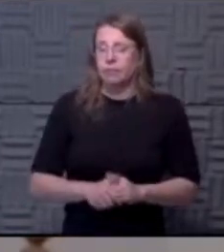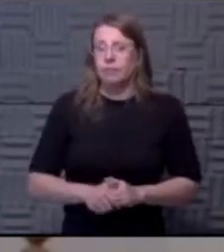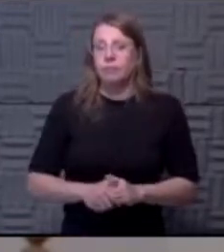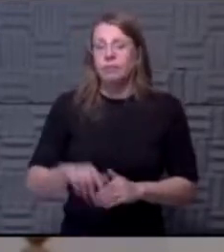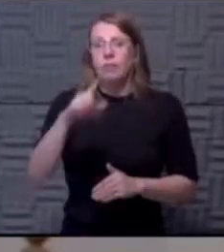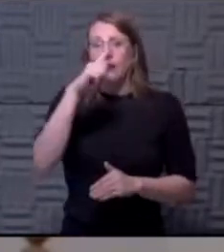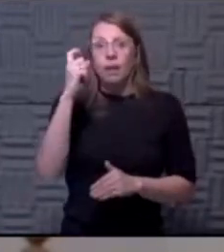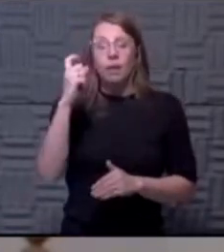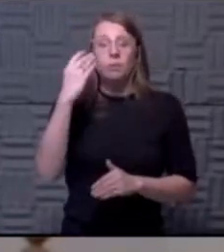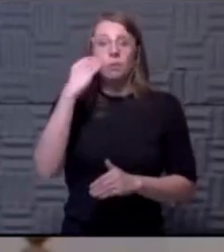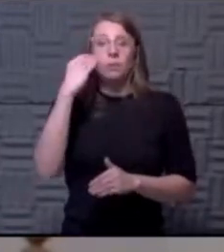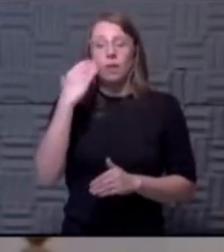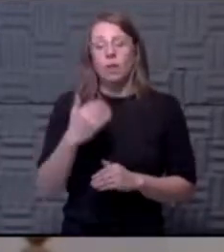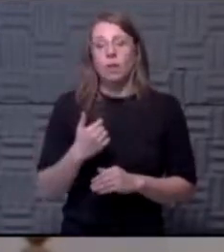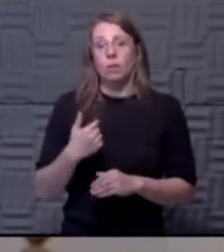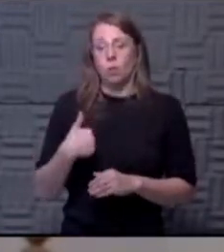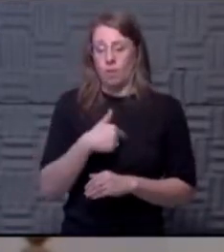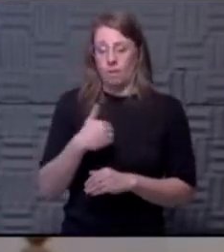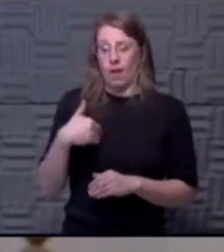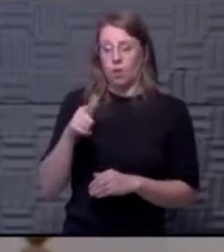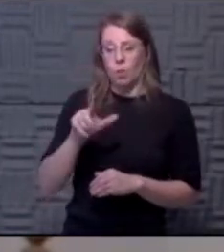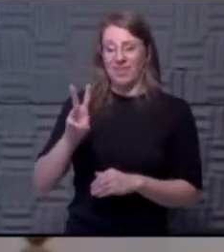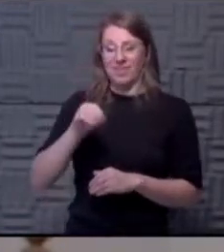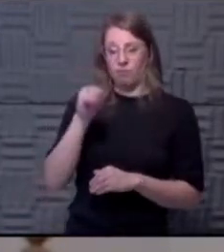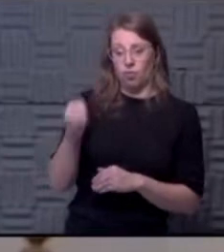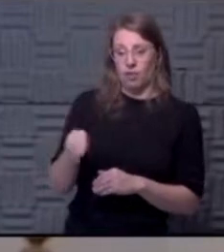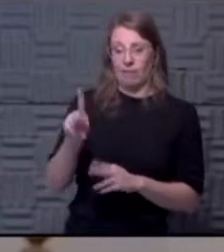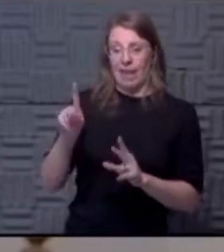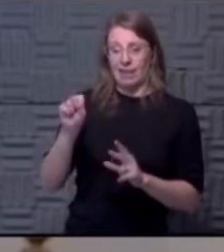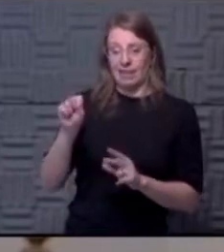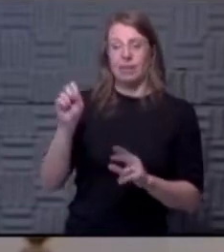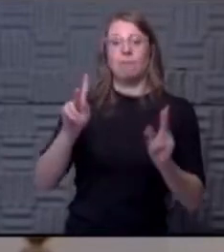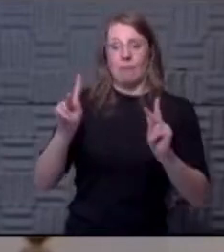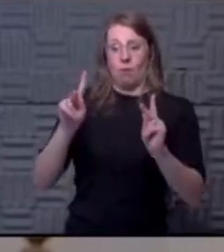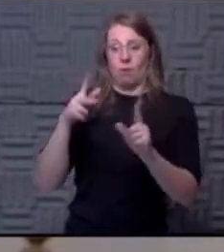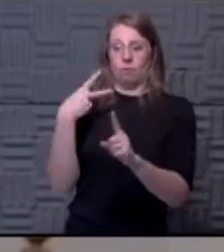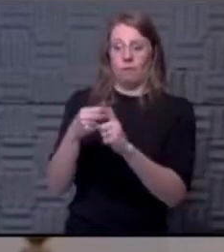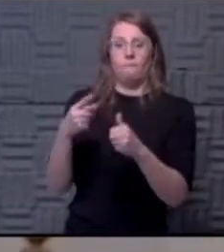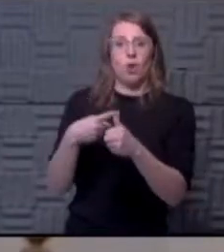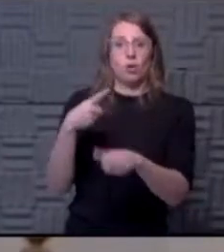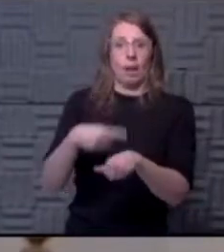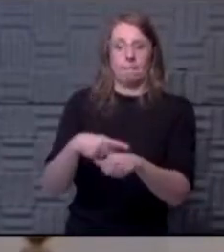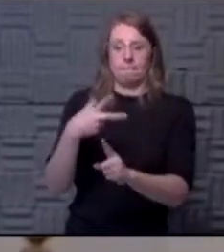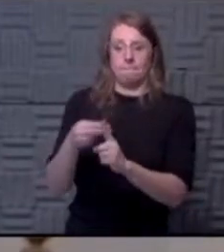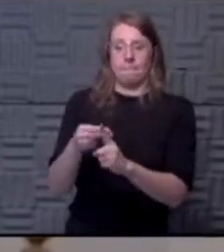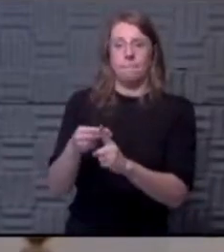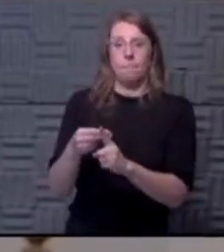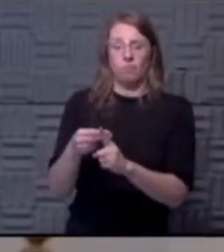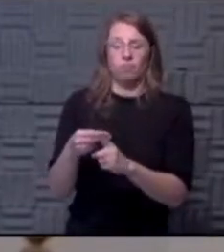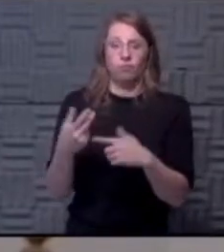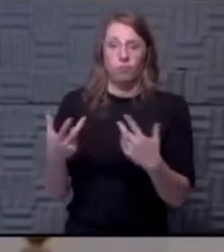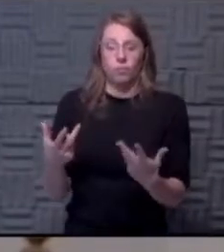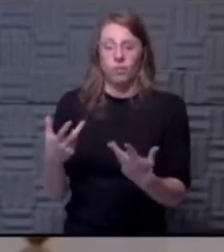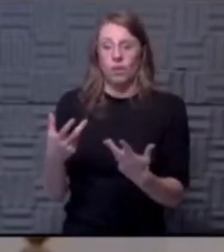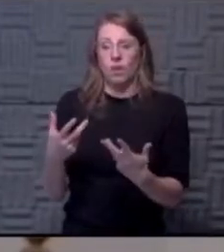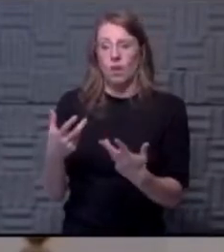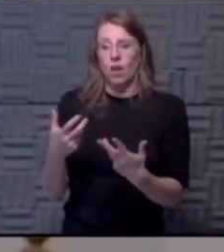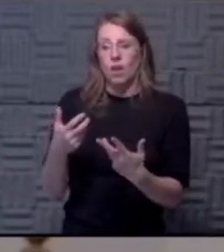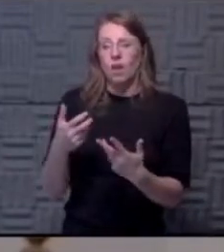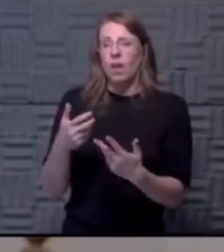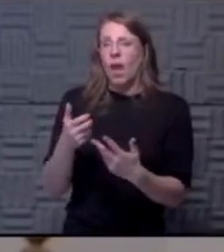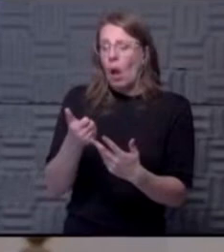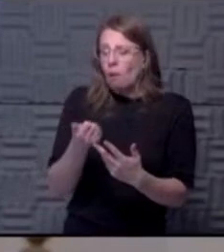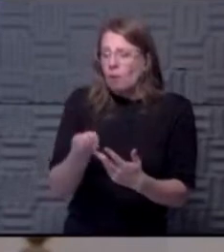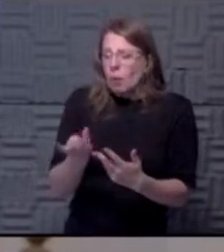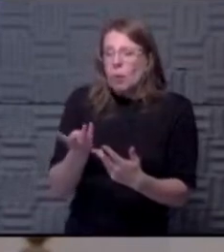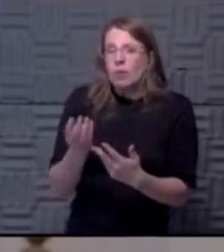because you know we've had 26% of Kansans that have received their first dose, and a subset of that have received both doses. So